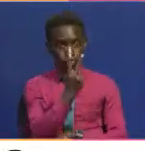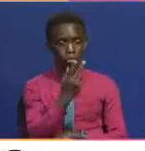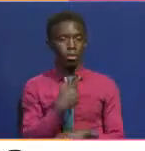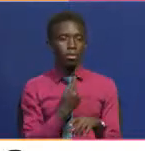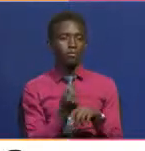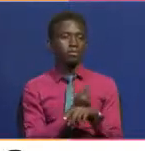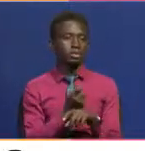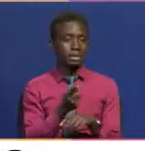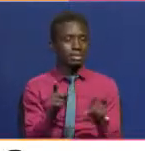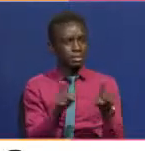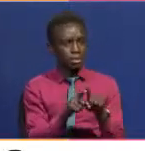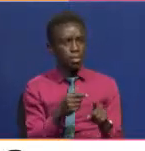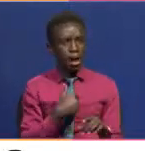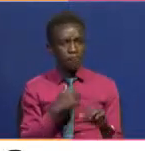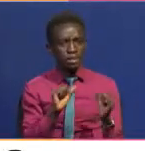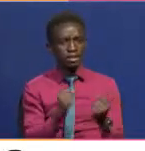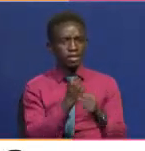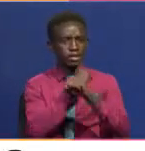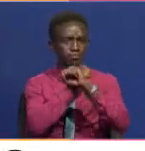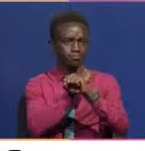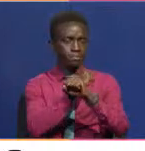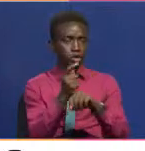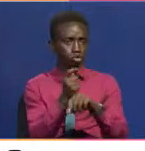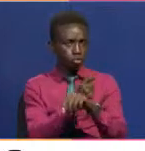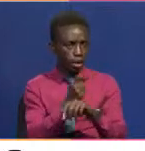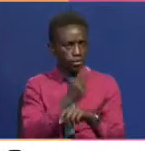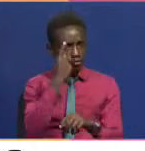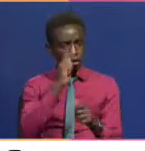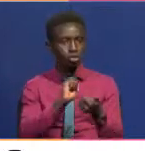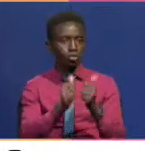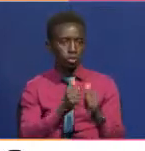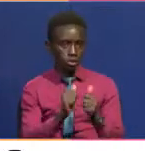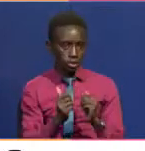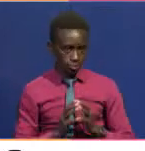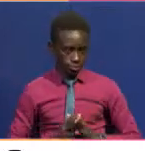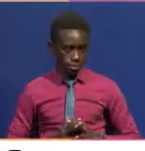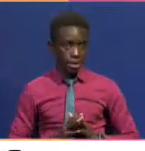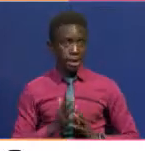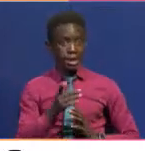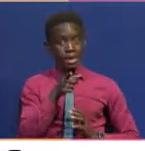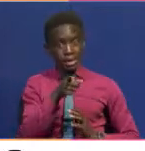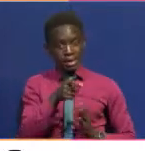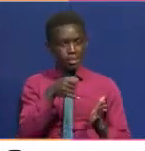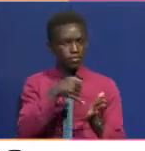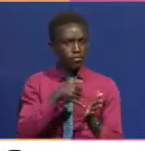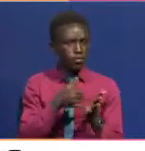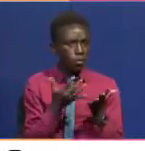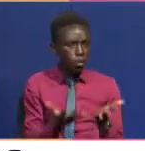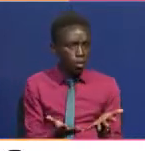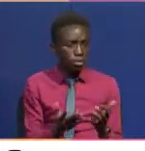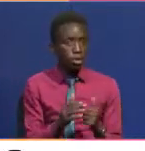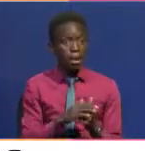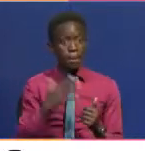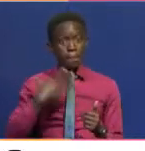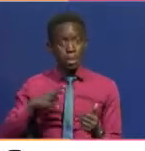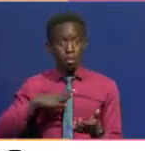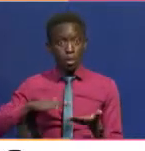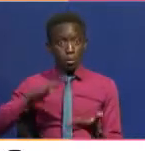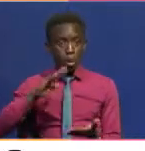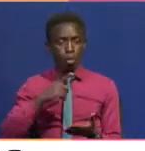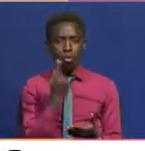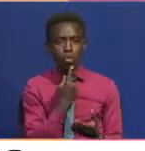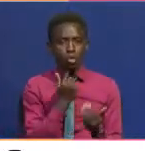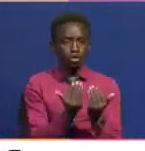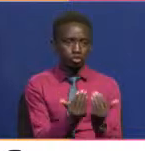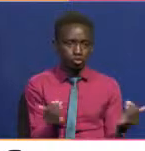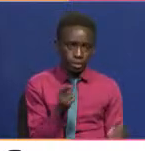also going to be a safeguarding training for sports. And this involves, because most of the people will be dealing with